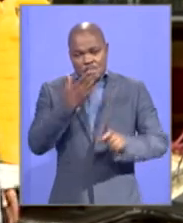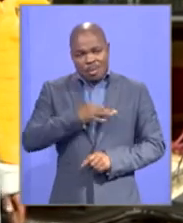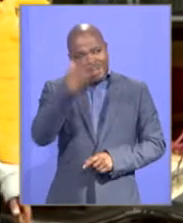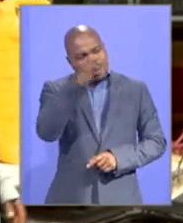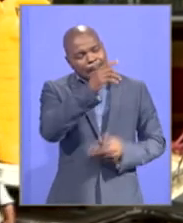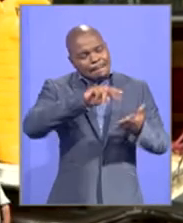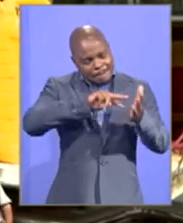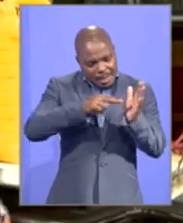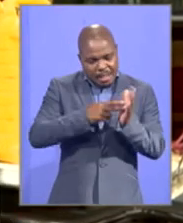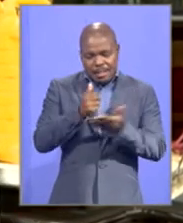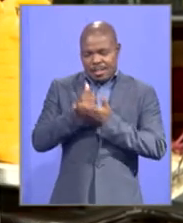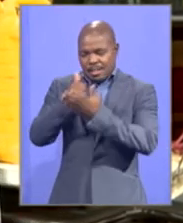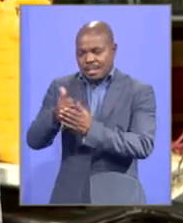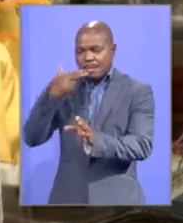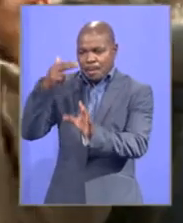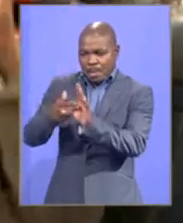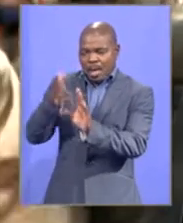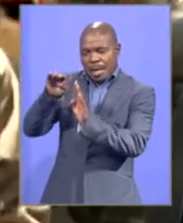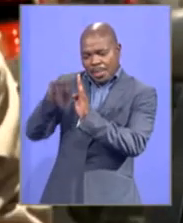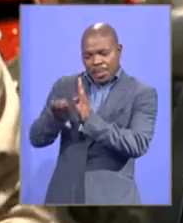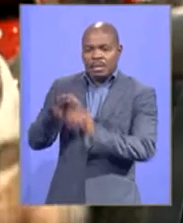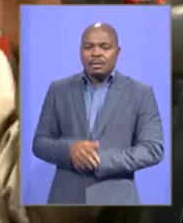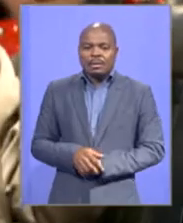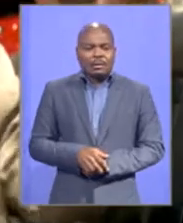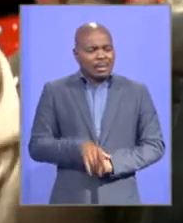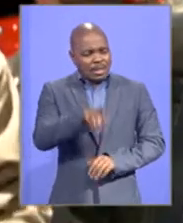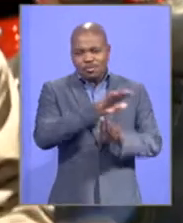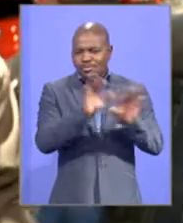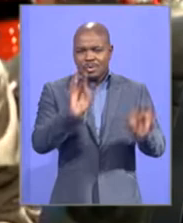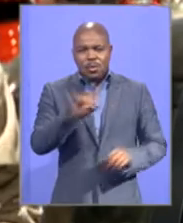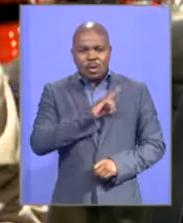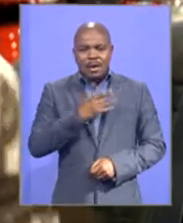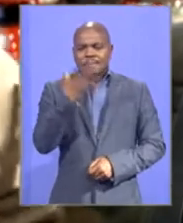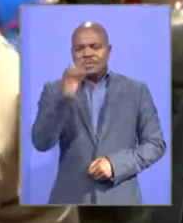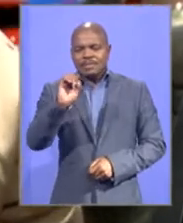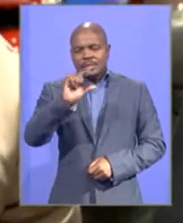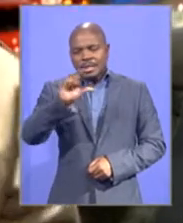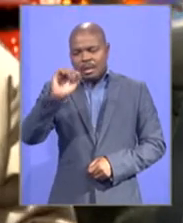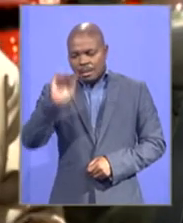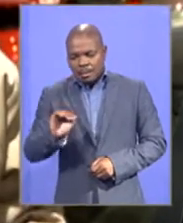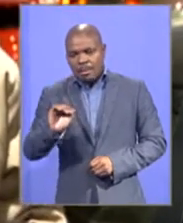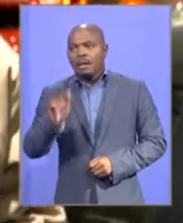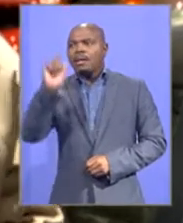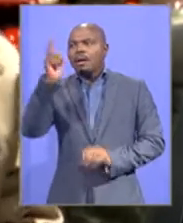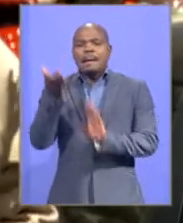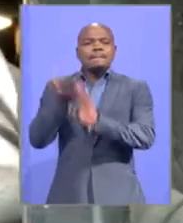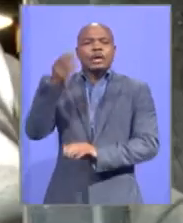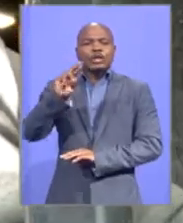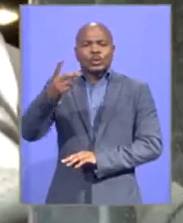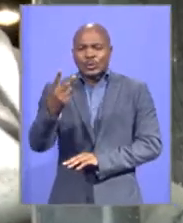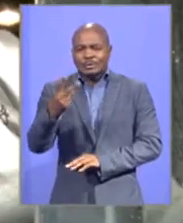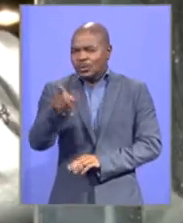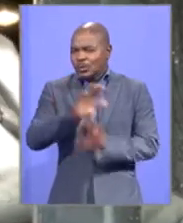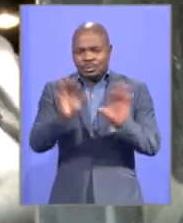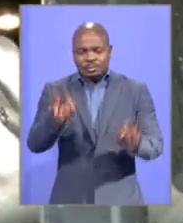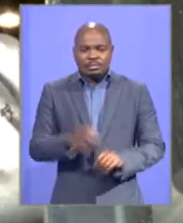tle ka maano a go fokotsa tlhwatlhwa ya lookwane. But it's not right to put it 50 cents down and 2 rand up. It is not right. Like no